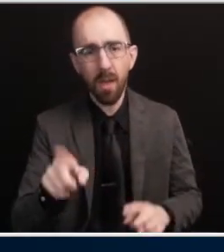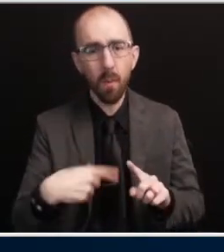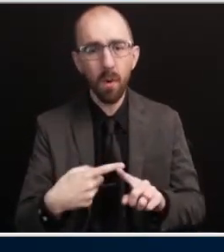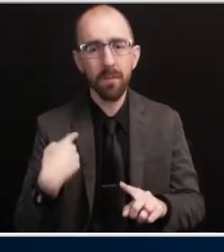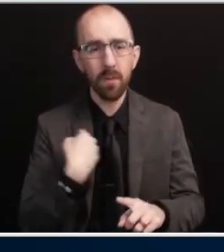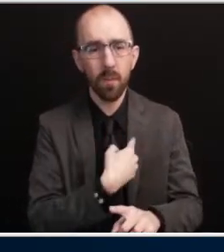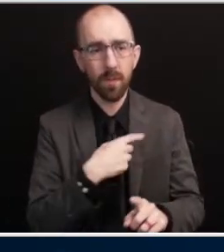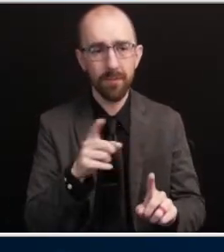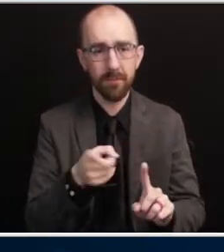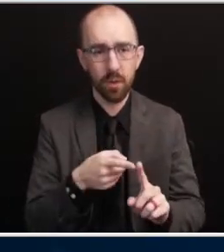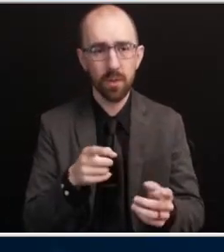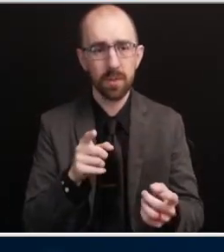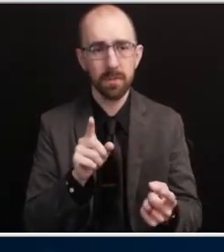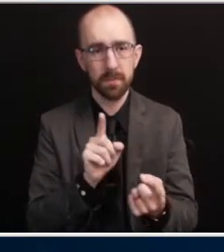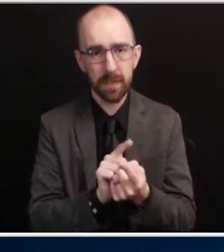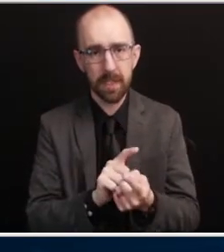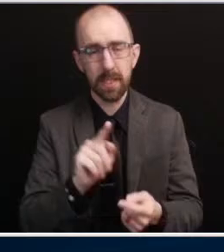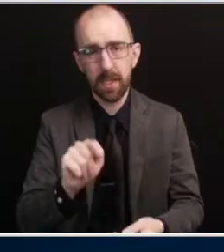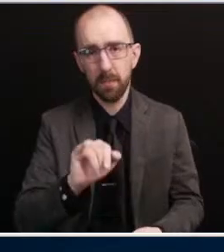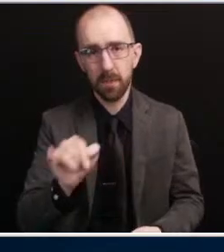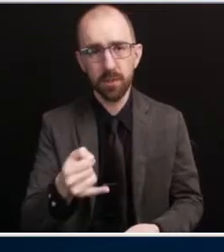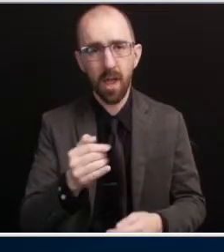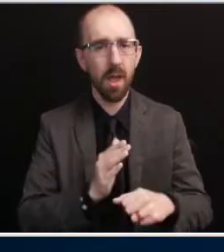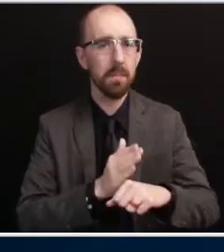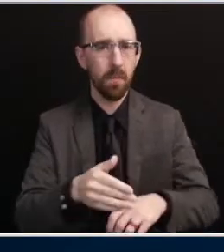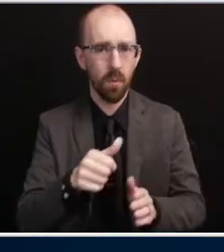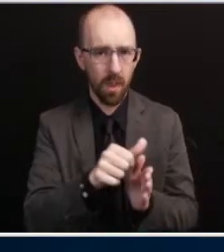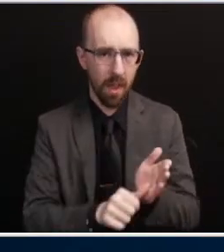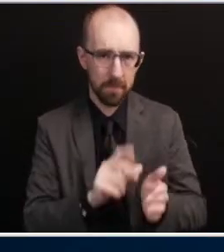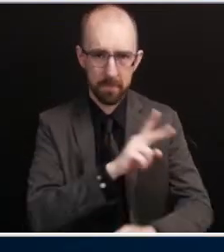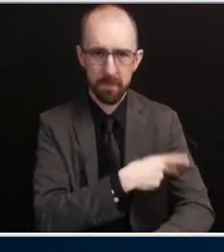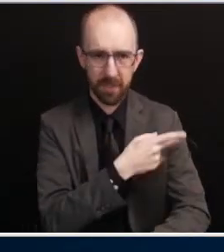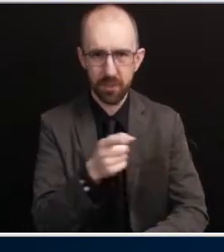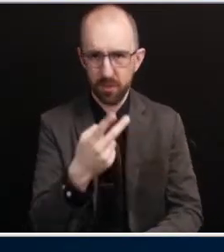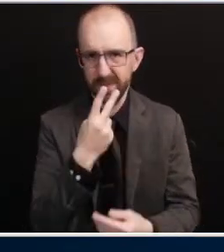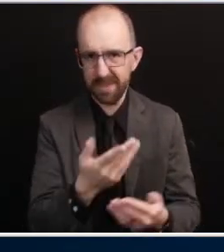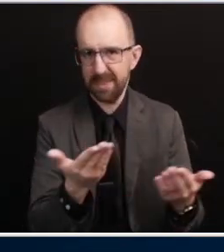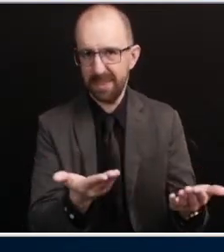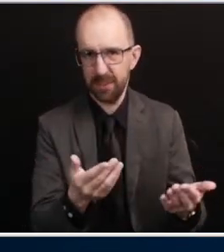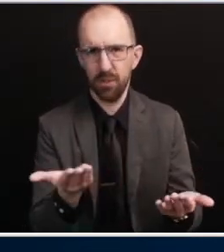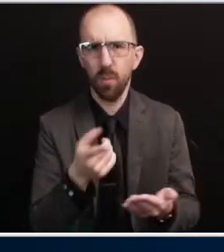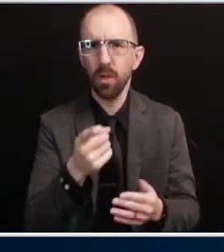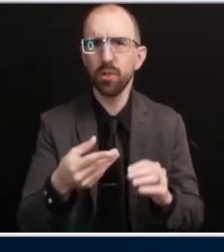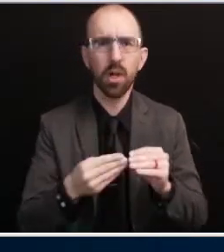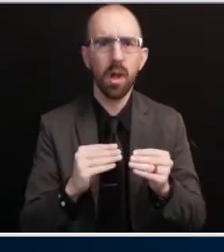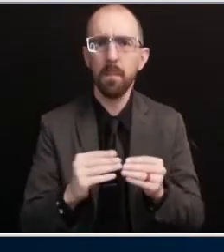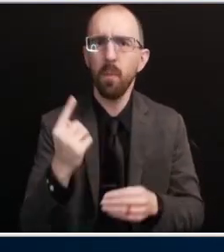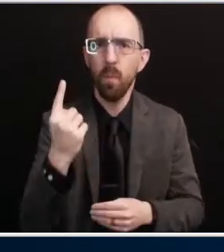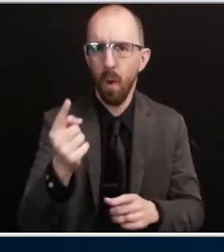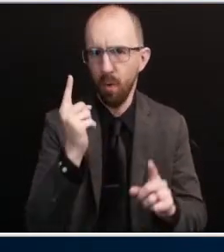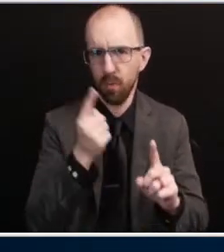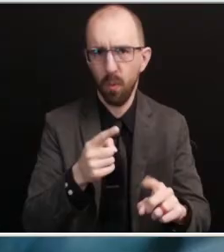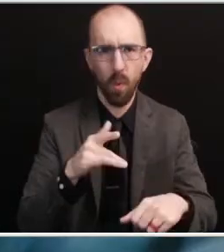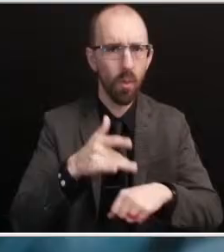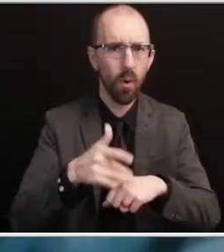Tommy John post-op patient like you've seen here, what's your number one goal in the early weeks?